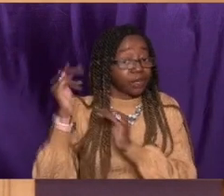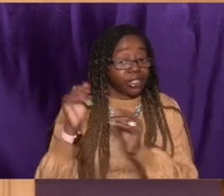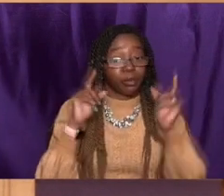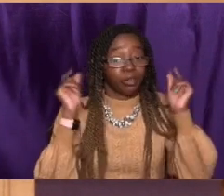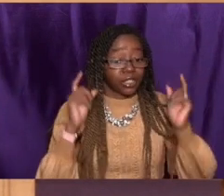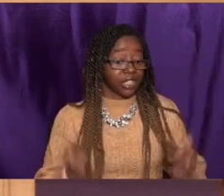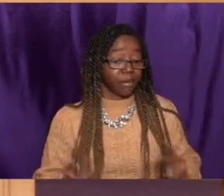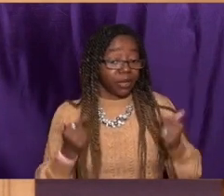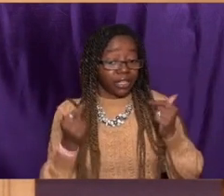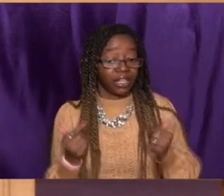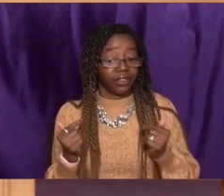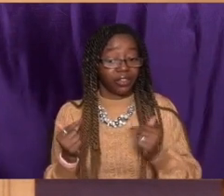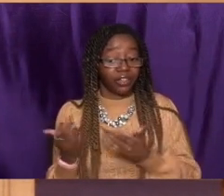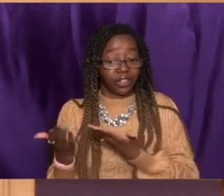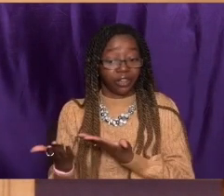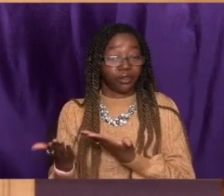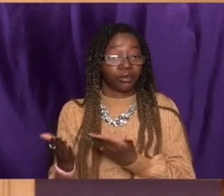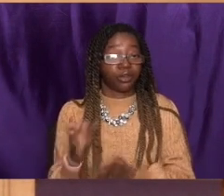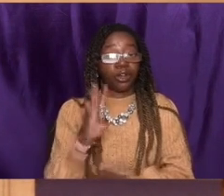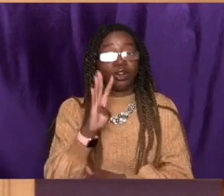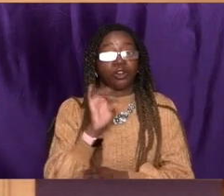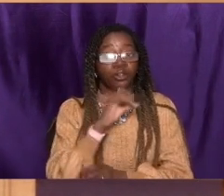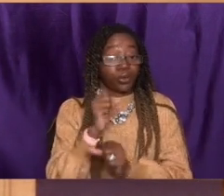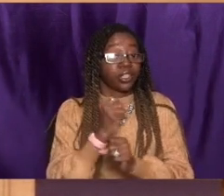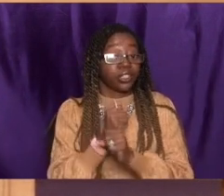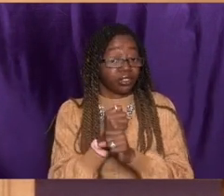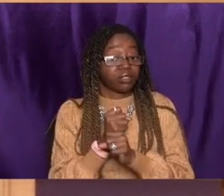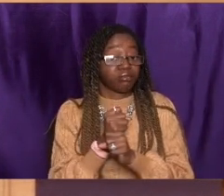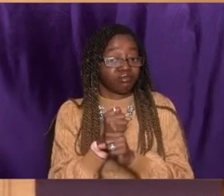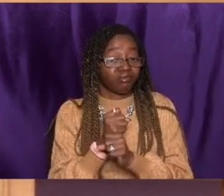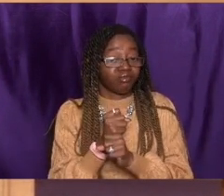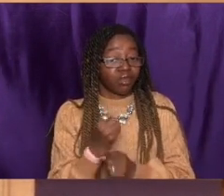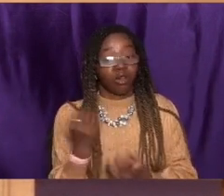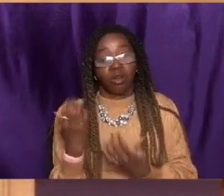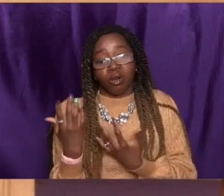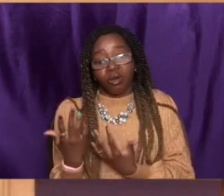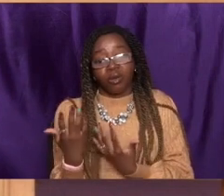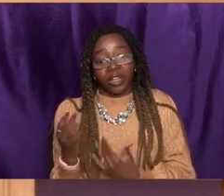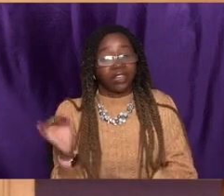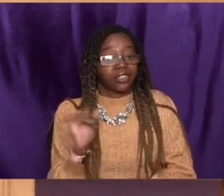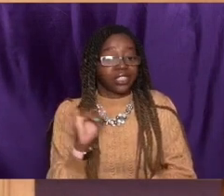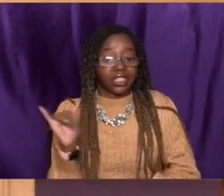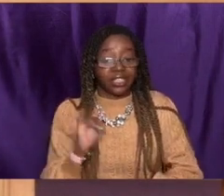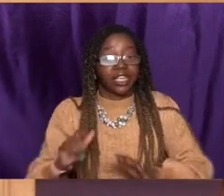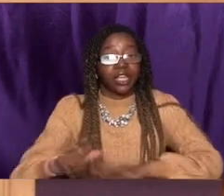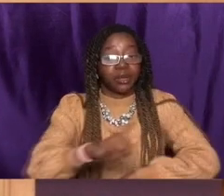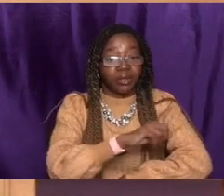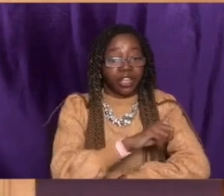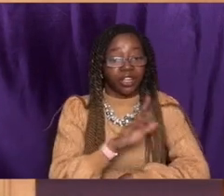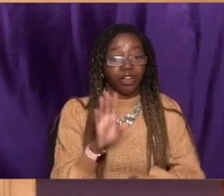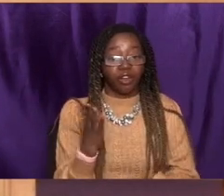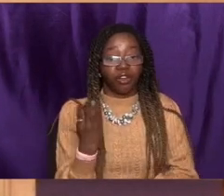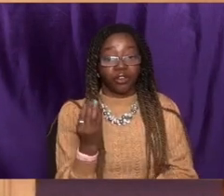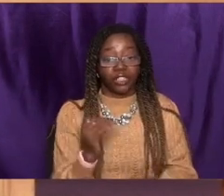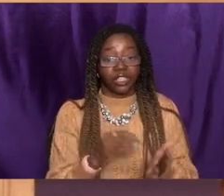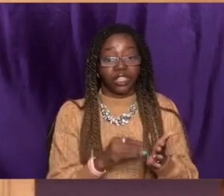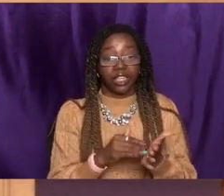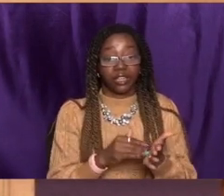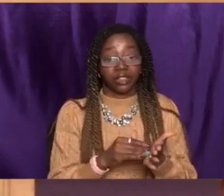had been living there for 40 years. He'd awakened to the same landscape for 14,600